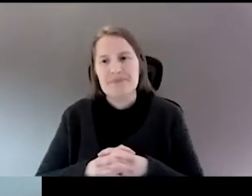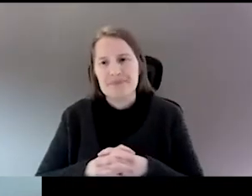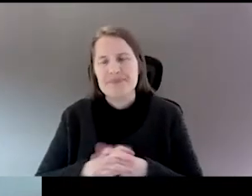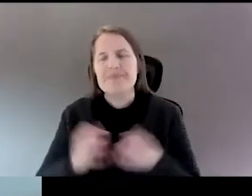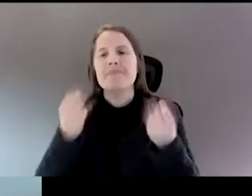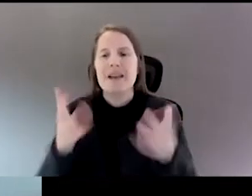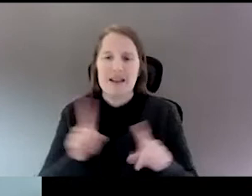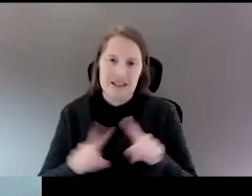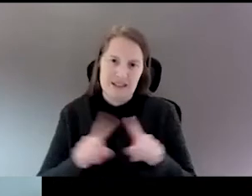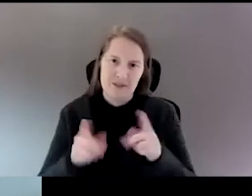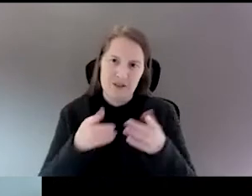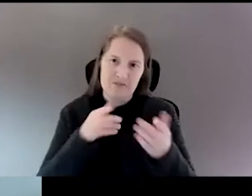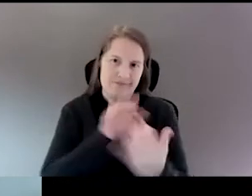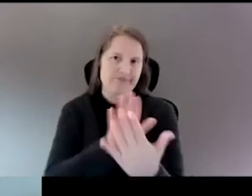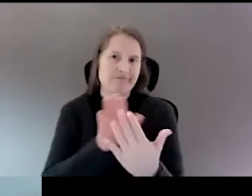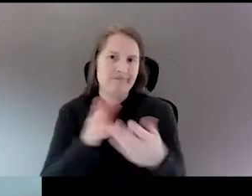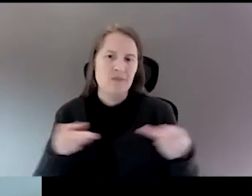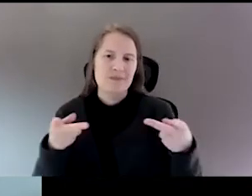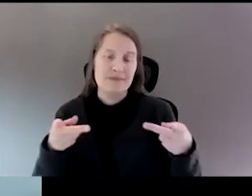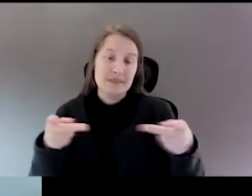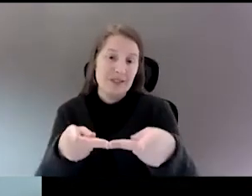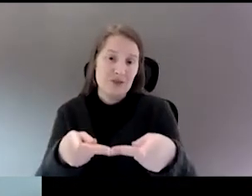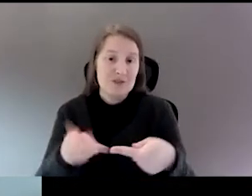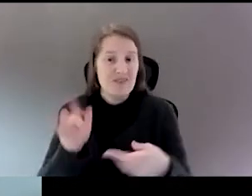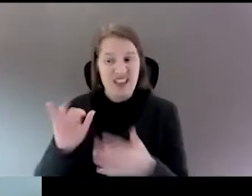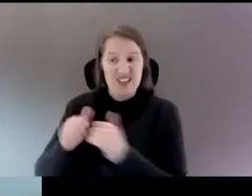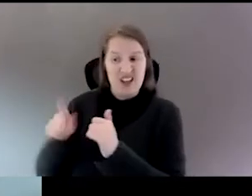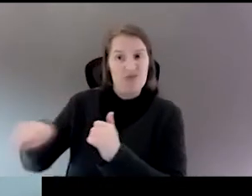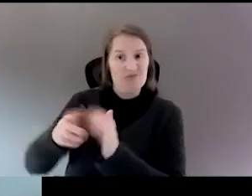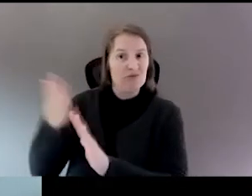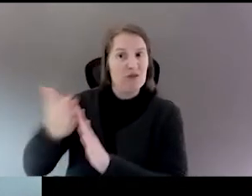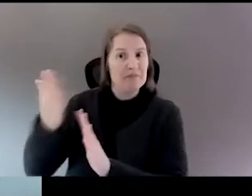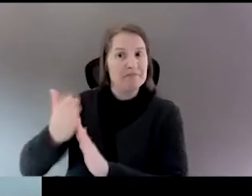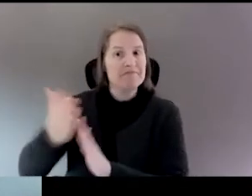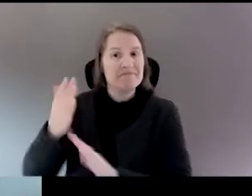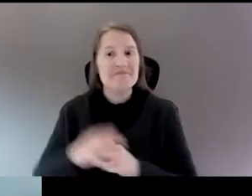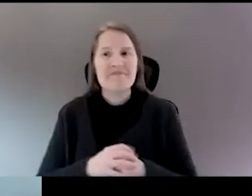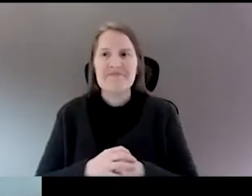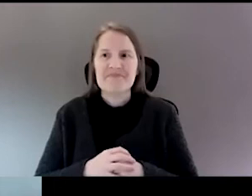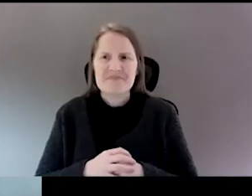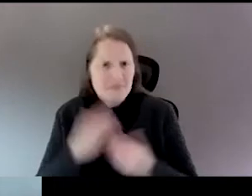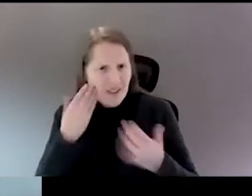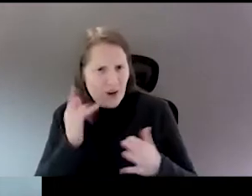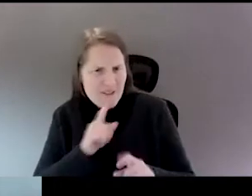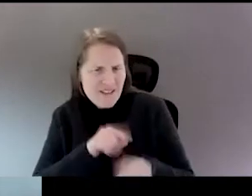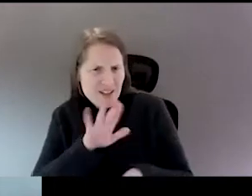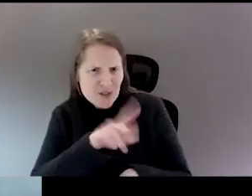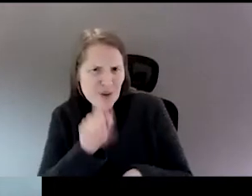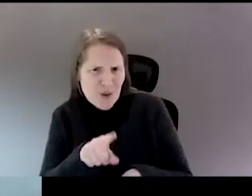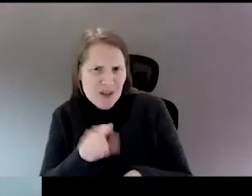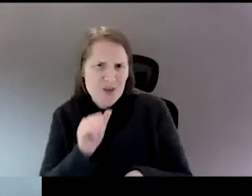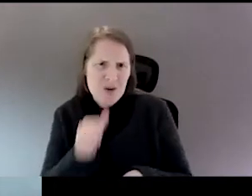so that's exactly what they do. So I don't know if I answered the question or not,